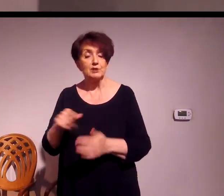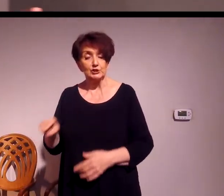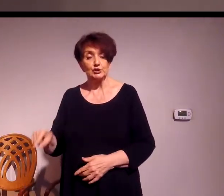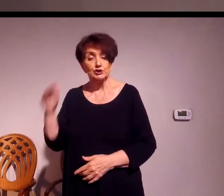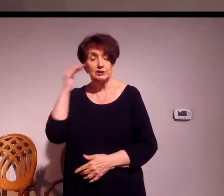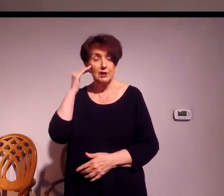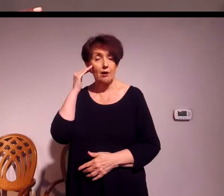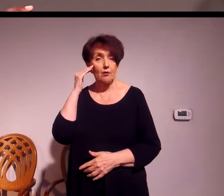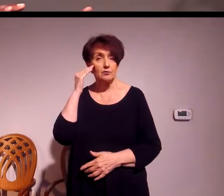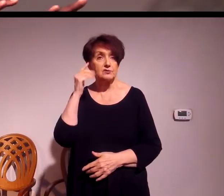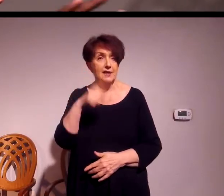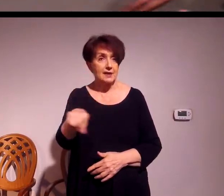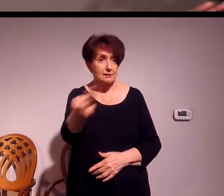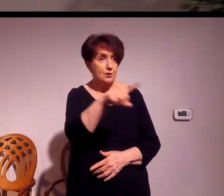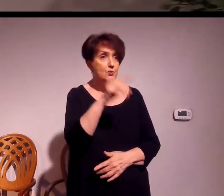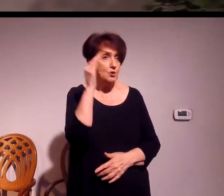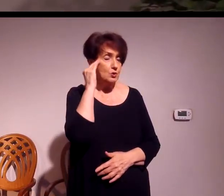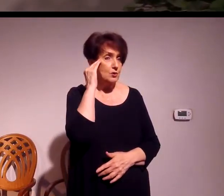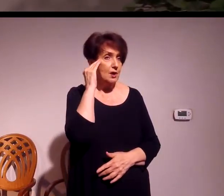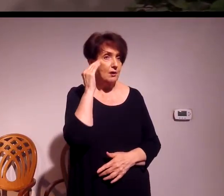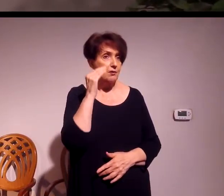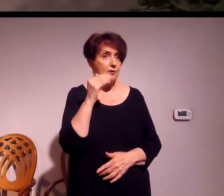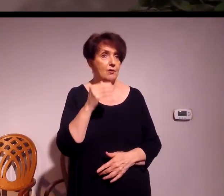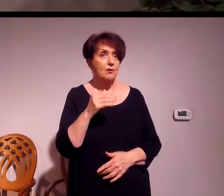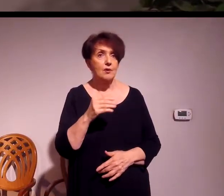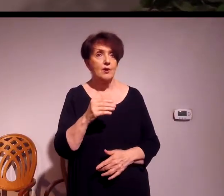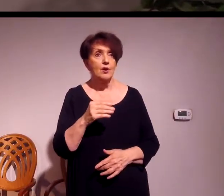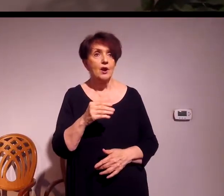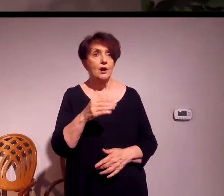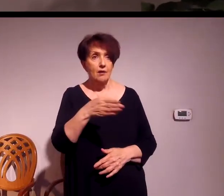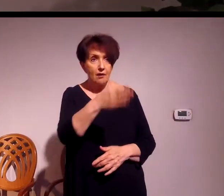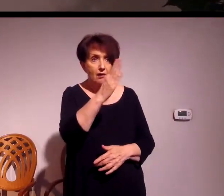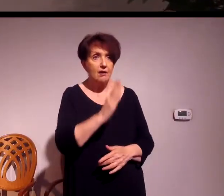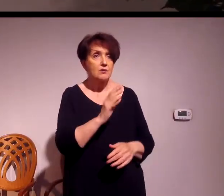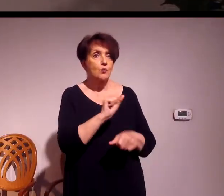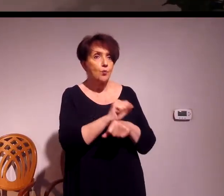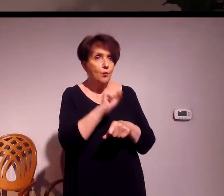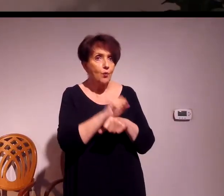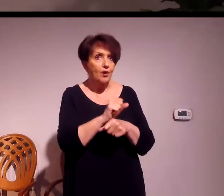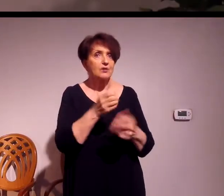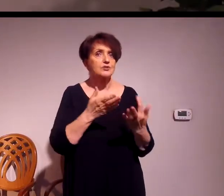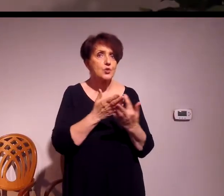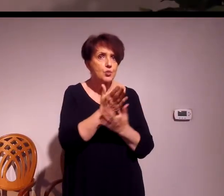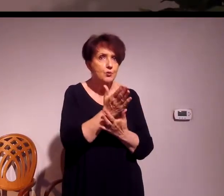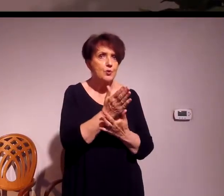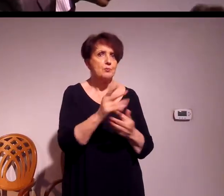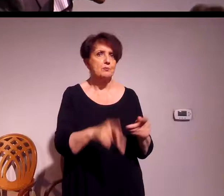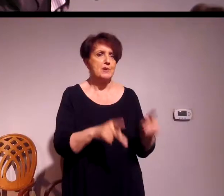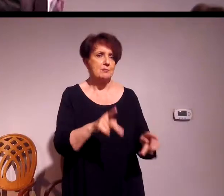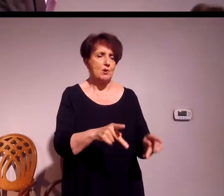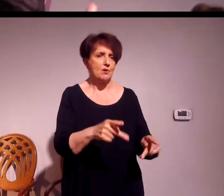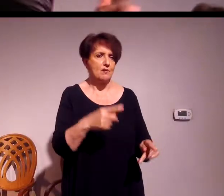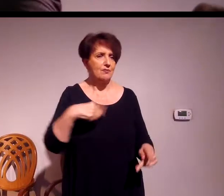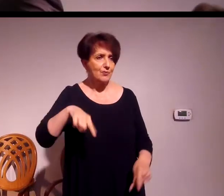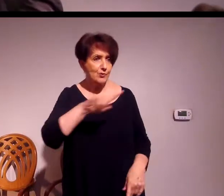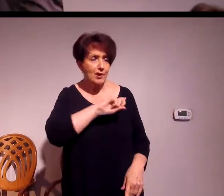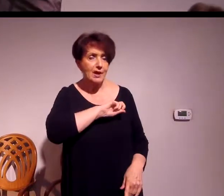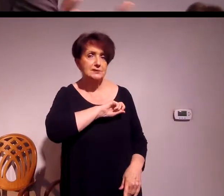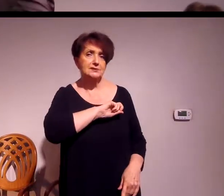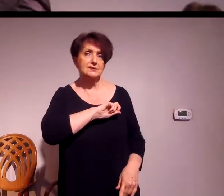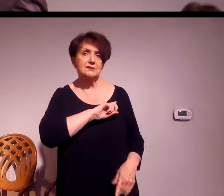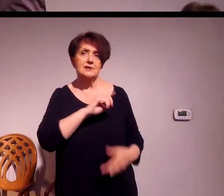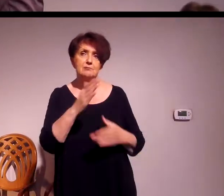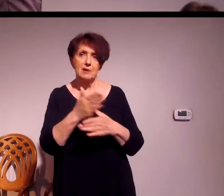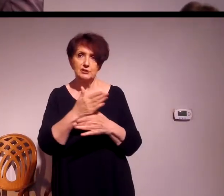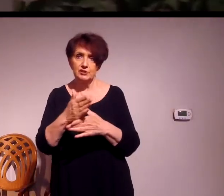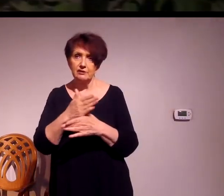I know you know, that God, whatever you conceive it to be, works through people, works through us. It's by us sharing, by